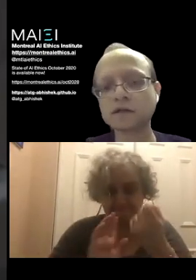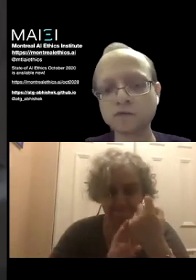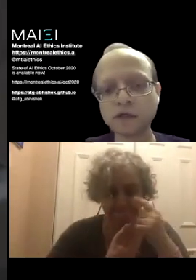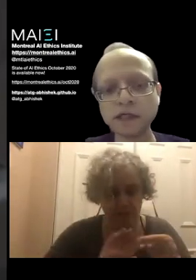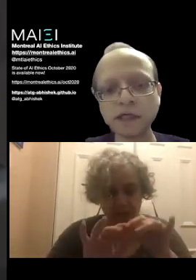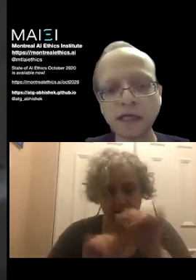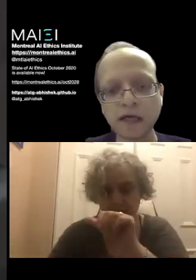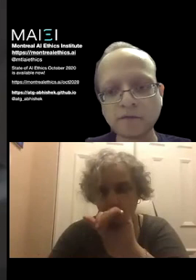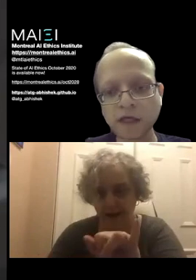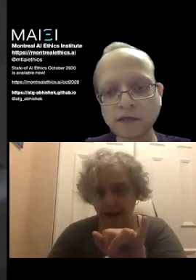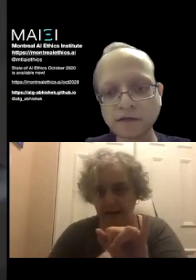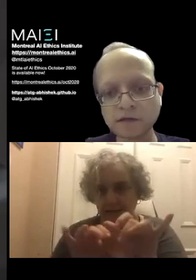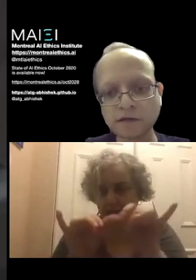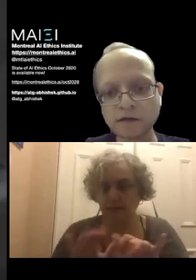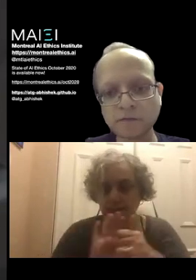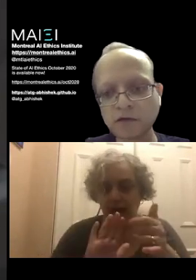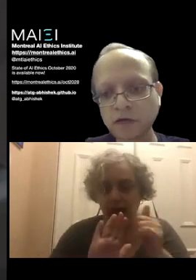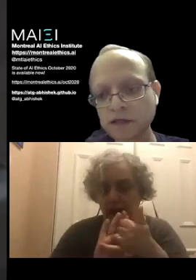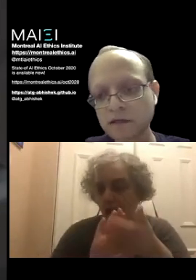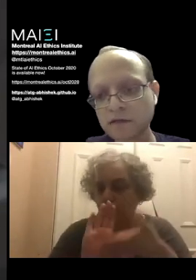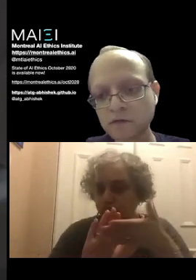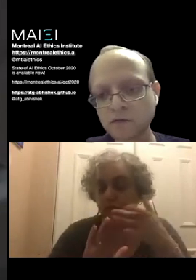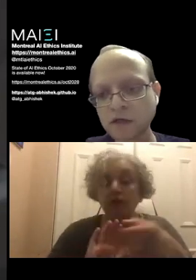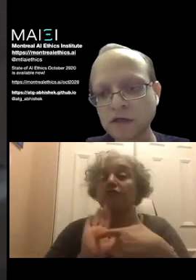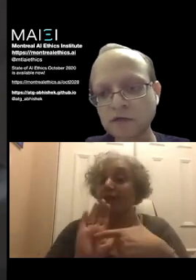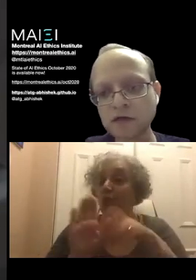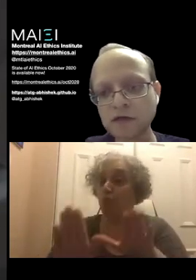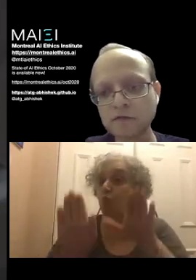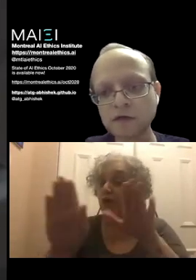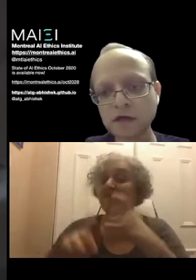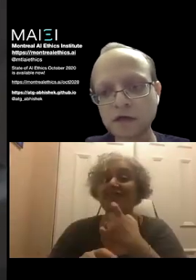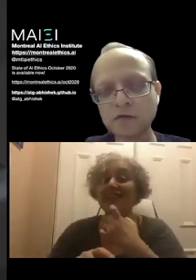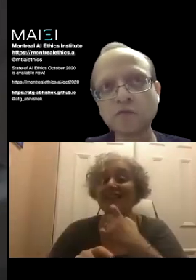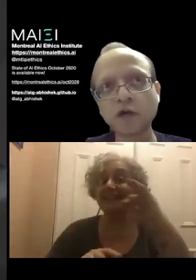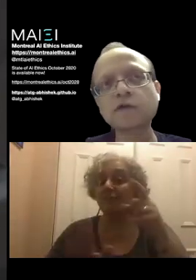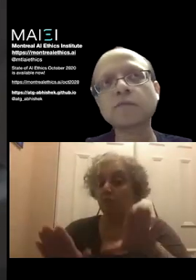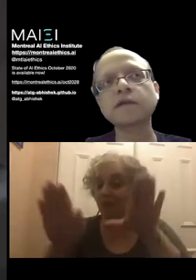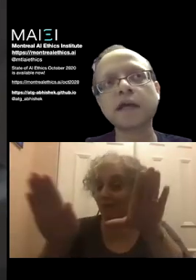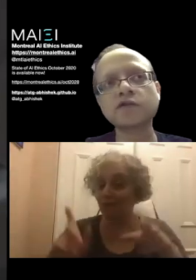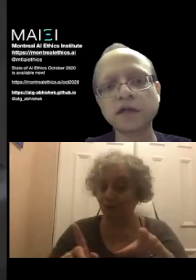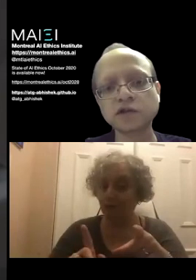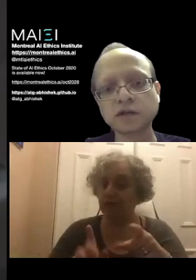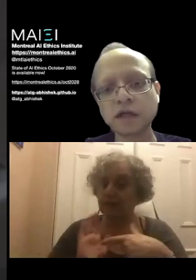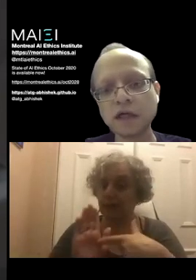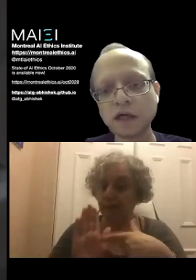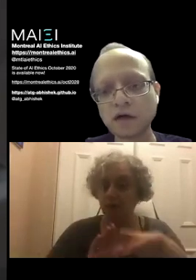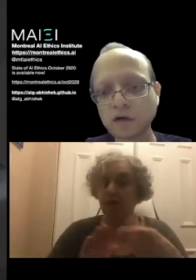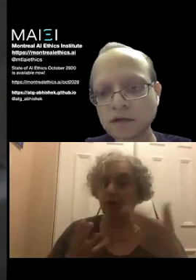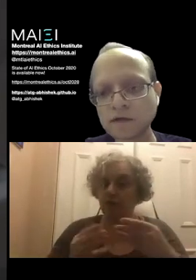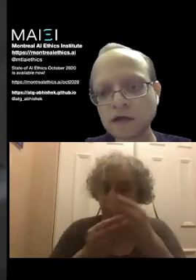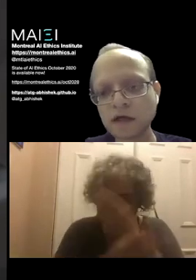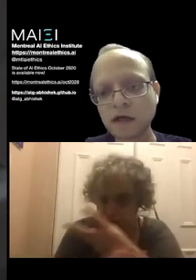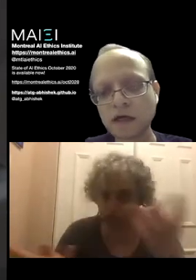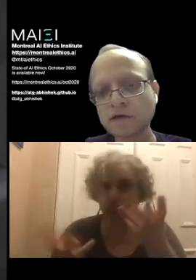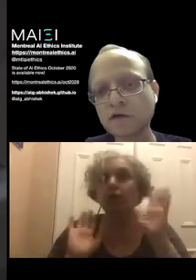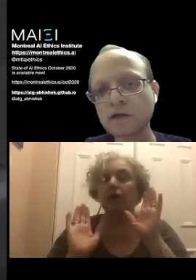actually built and deployed. And there's a great case from Finland where they've put out some basic education on